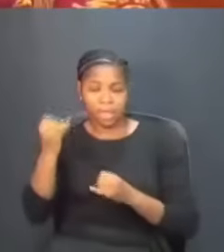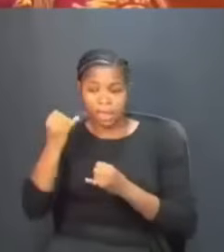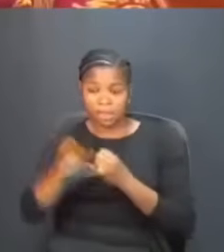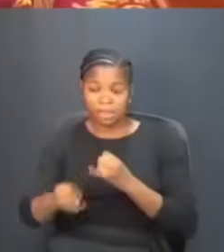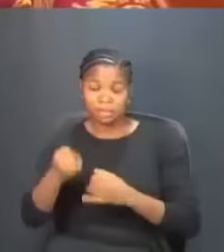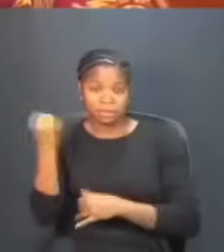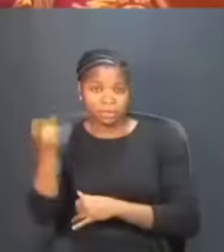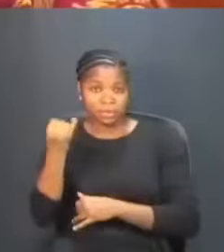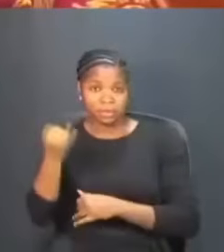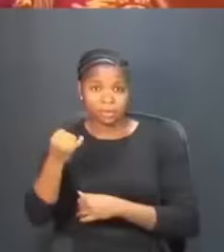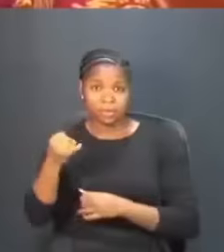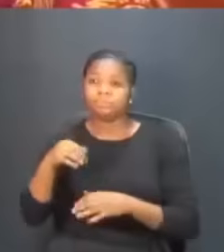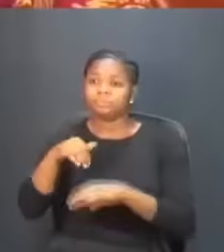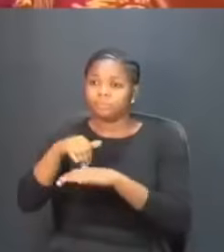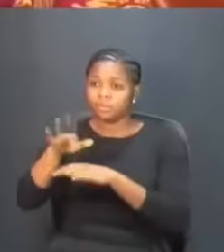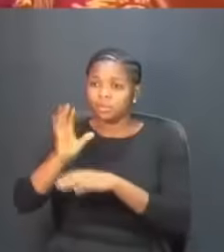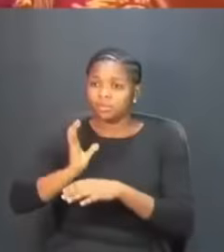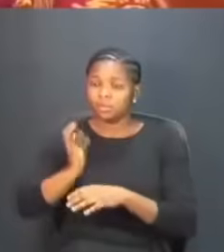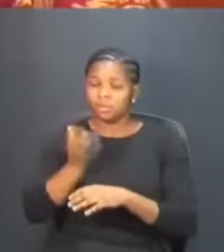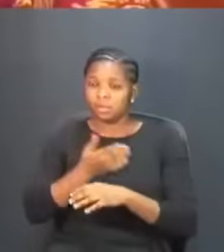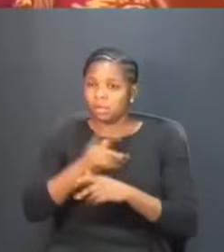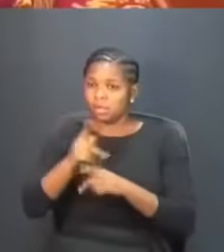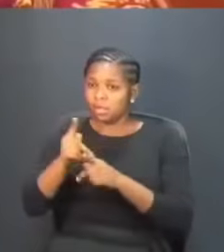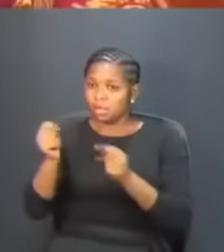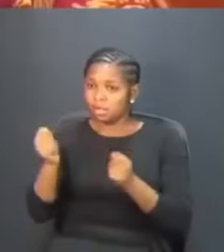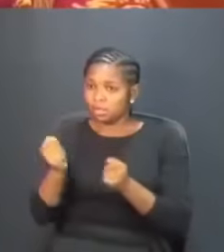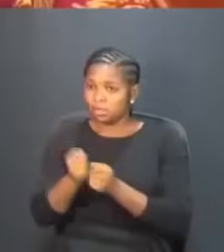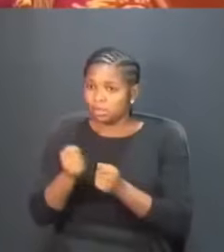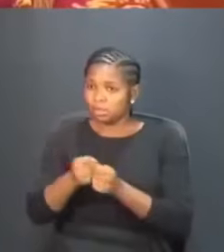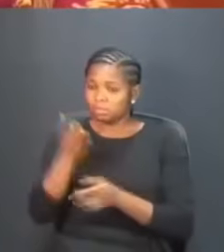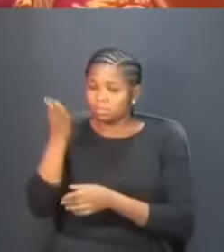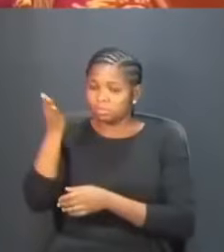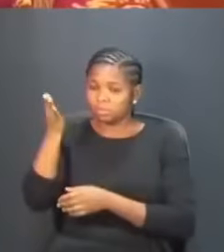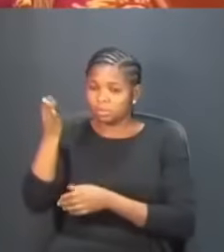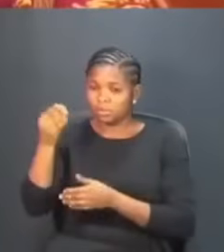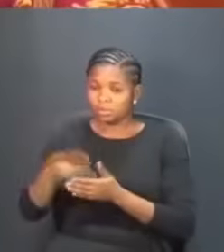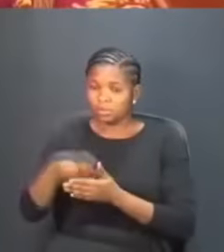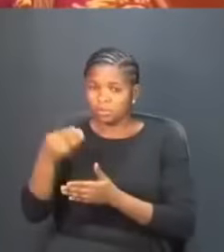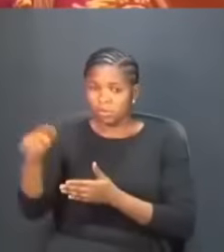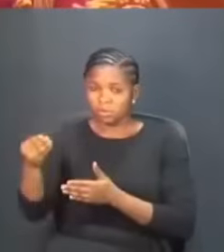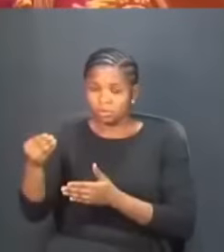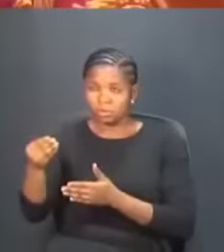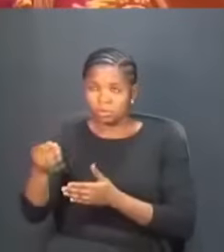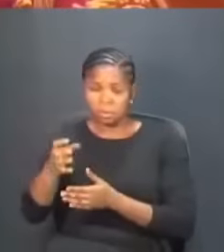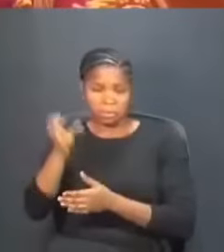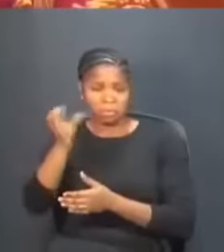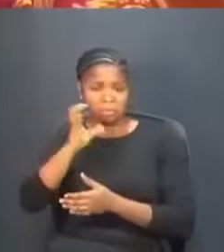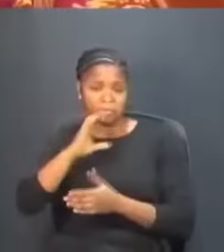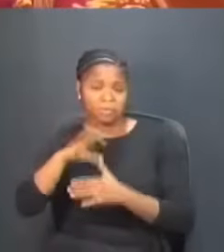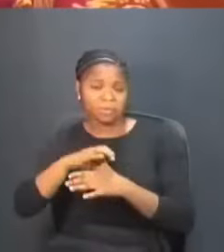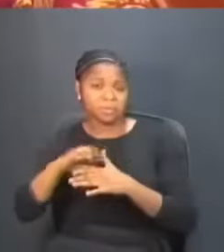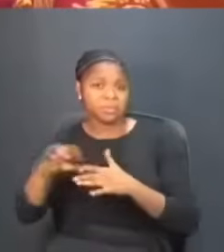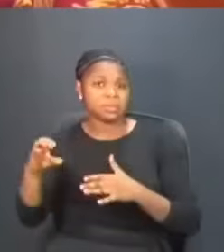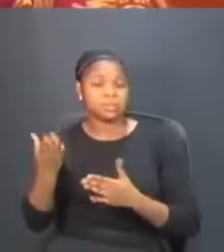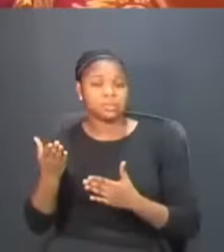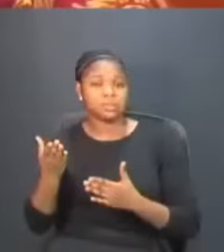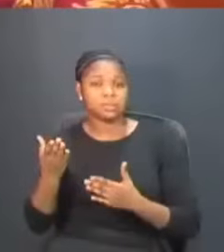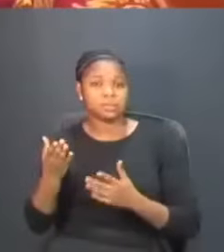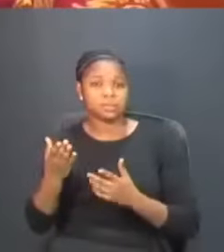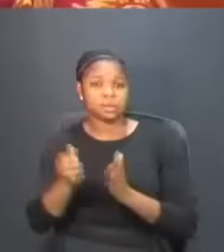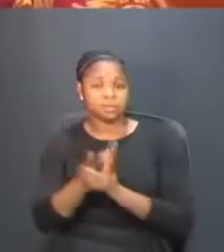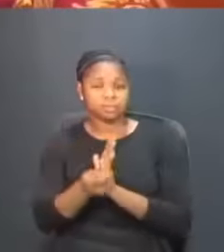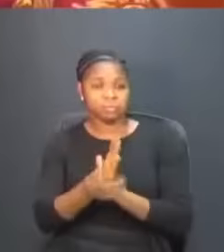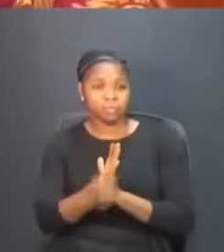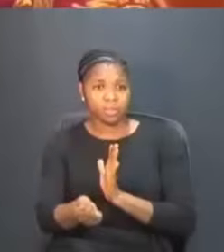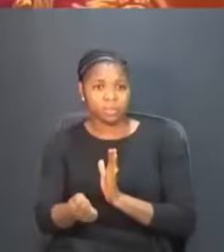maize. And it's around 500 Ghana cedis. When you go to a dry, the farmers are crying. They are not getting the prices they want. And that is